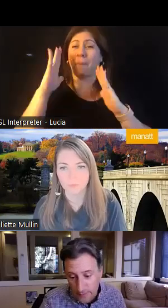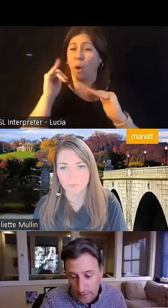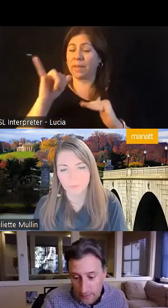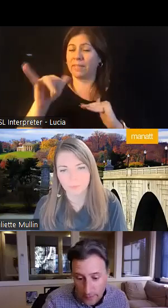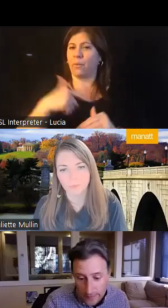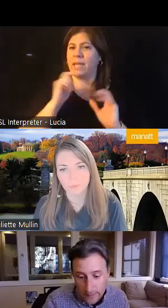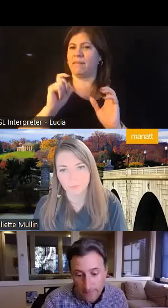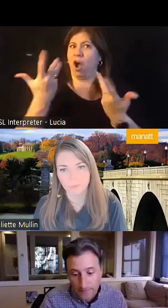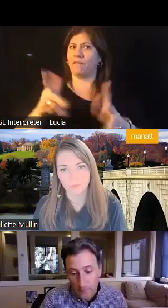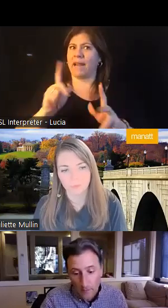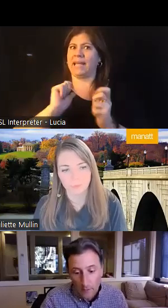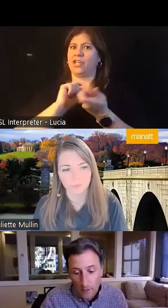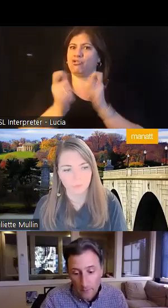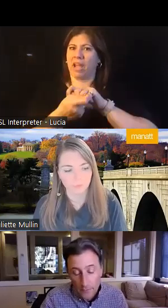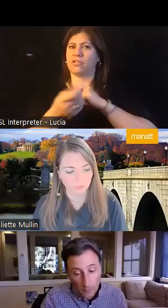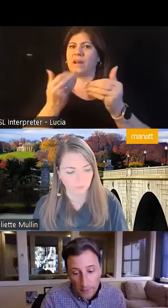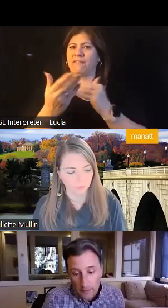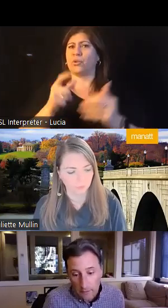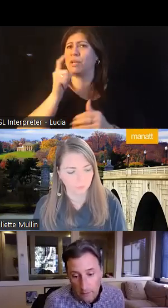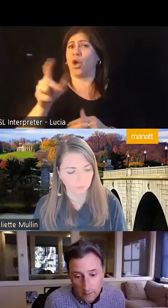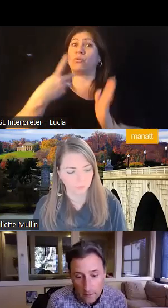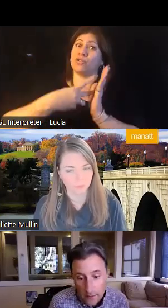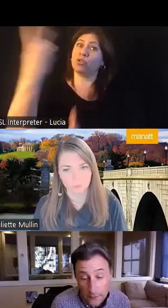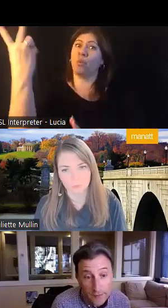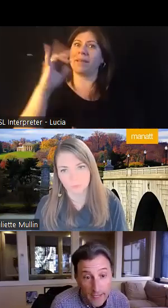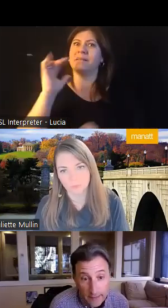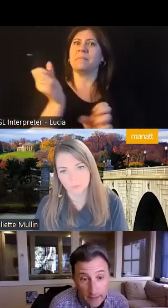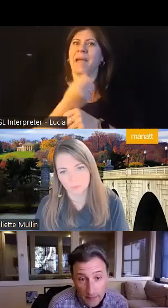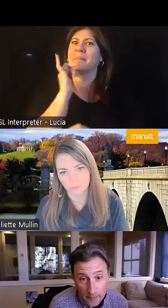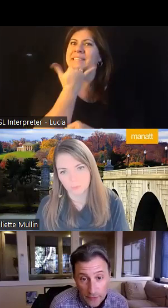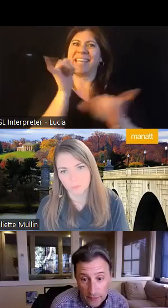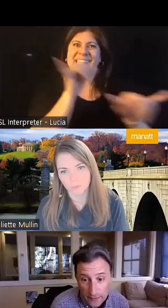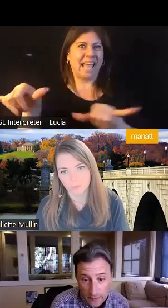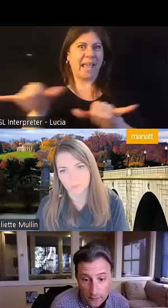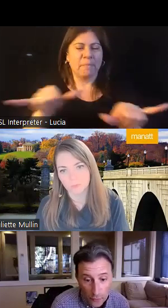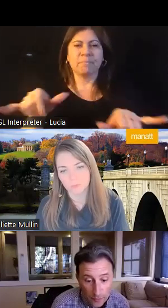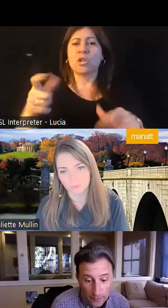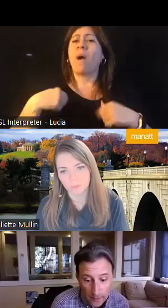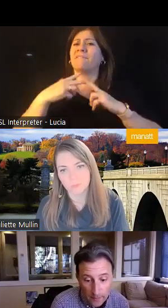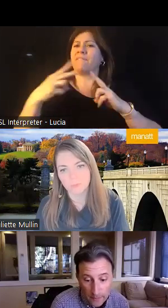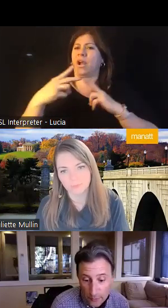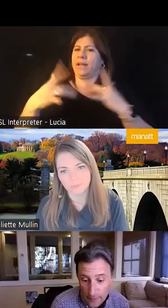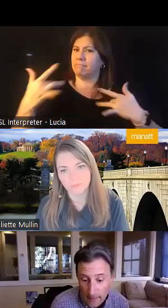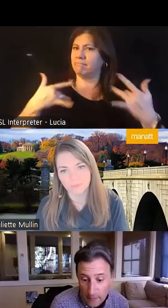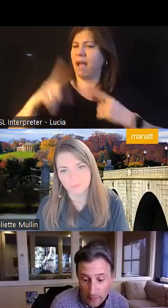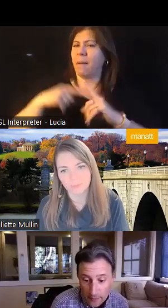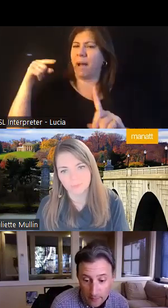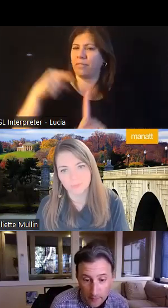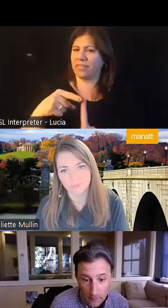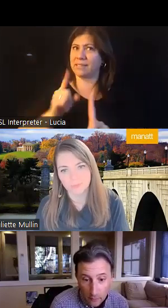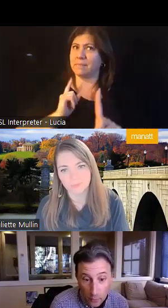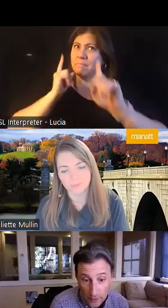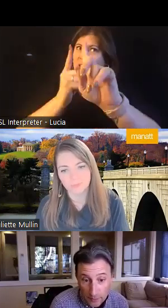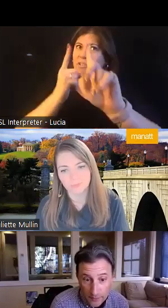those same mistakes twice. So I'm really enthusiastic about the mission of this group. I'm super happy with